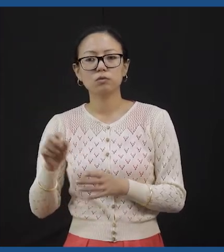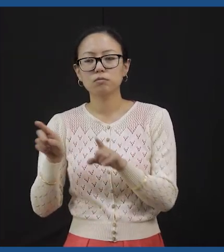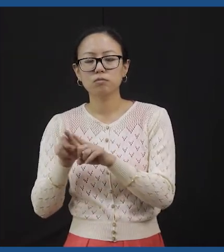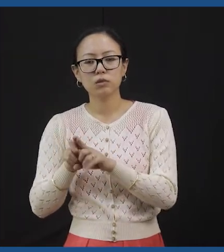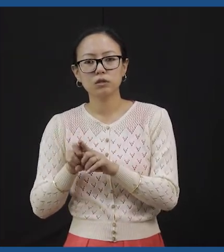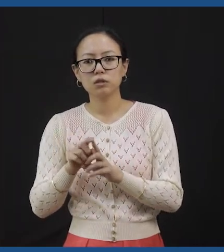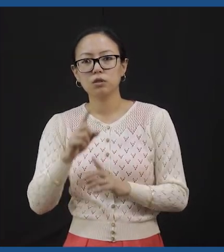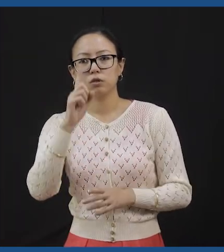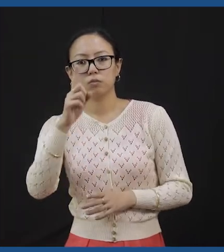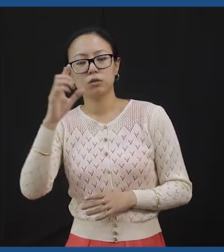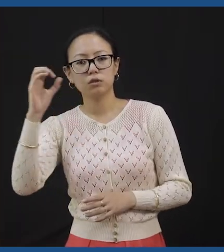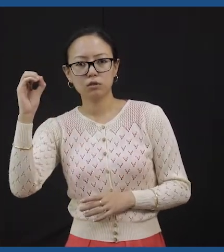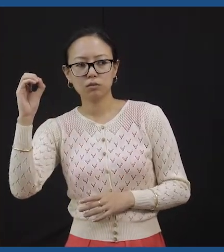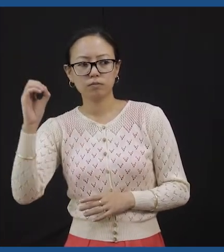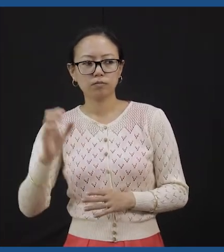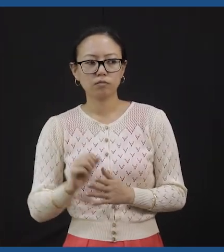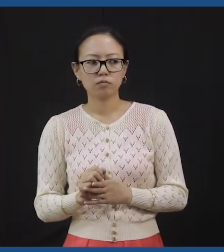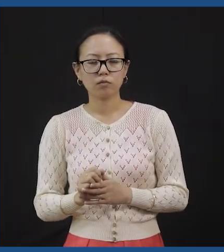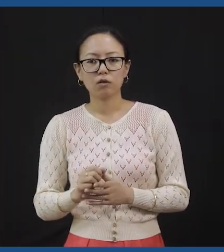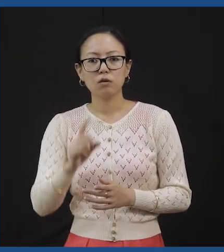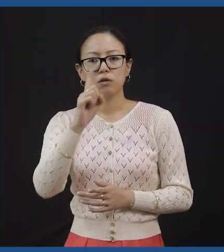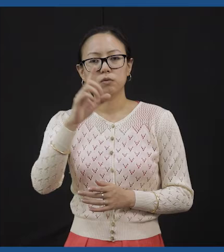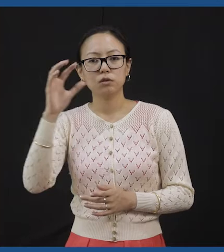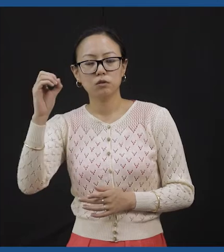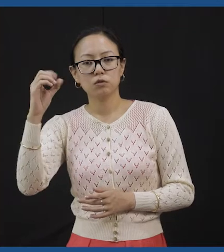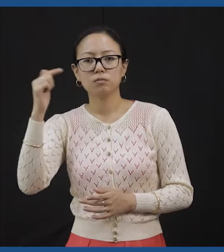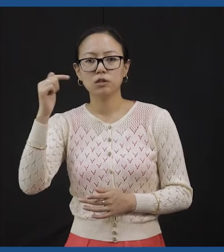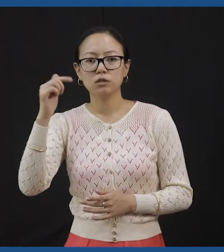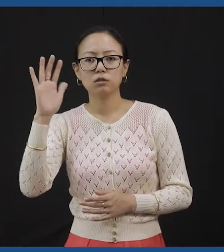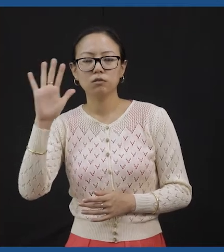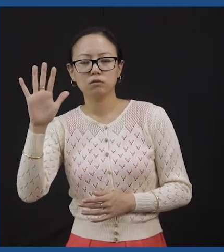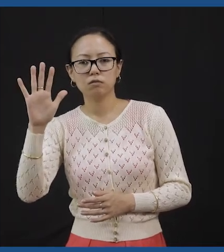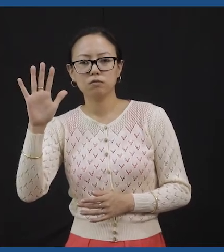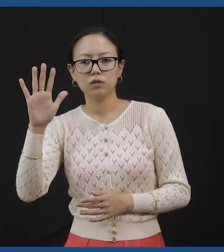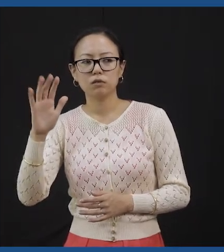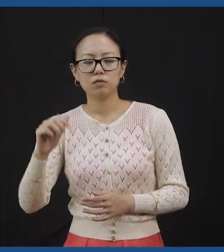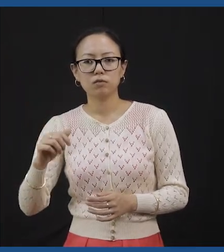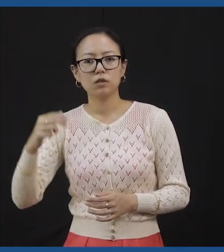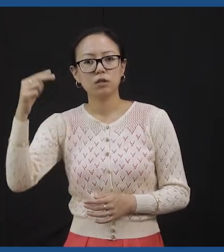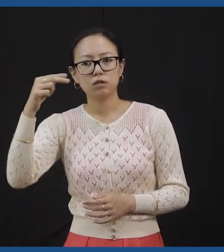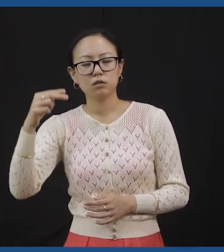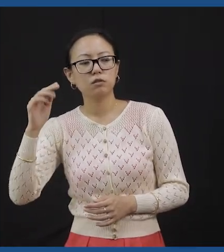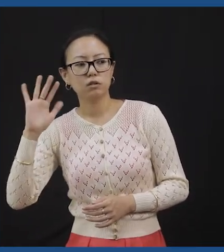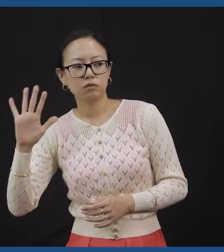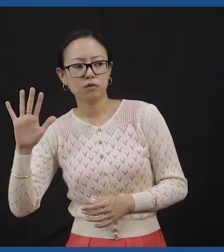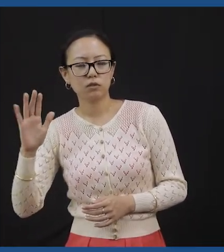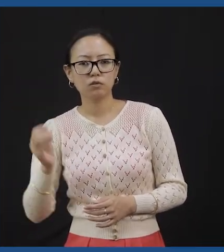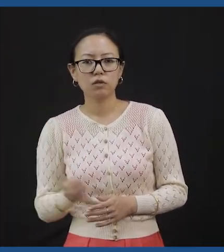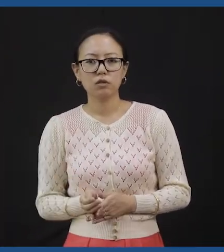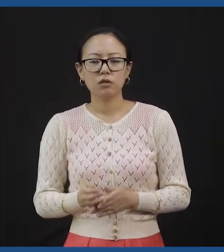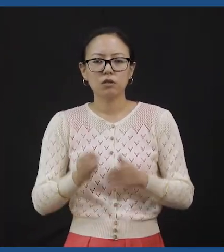greater. So 10 minus 5 will be 5. See, now you have only 3.